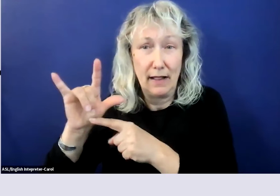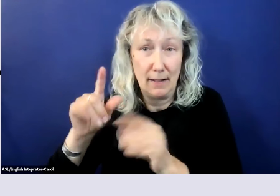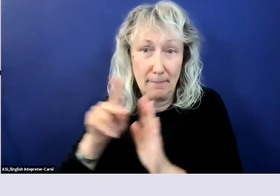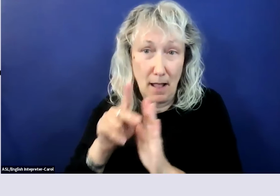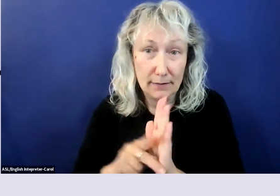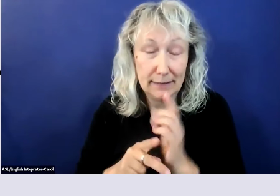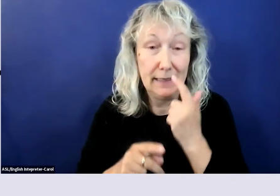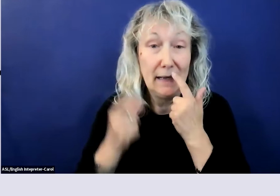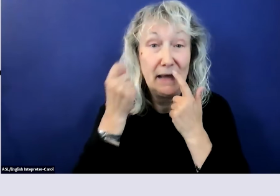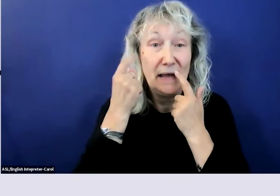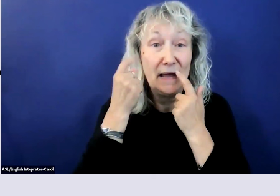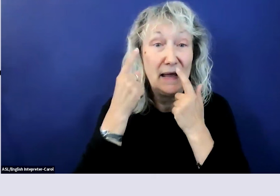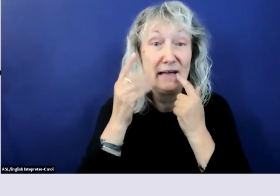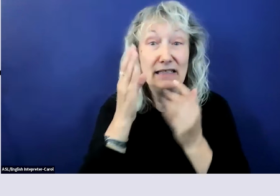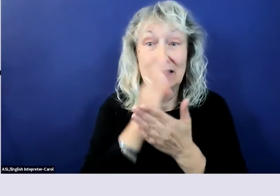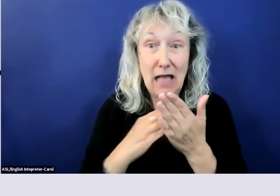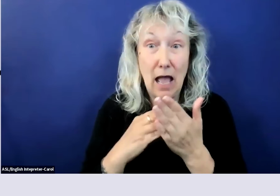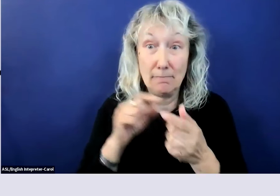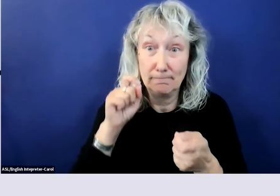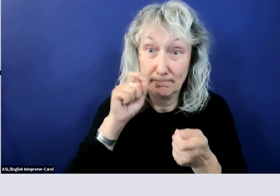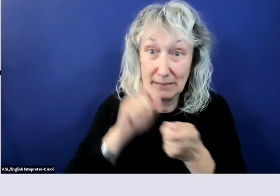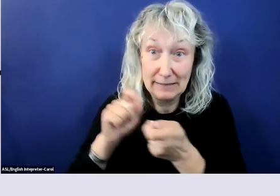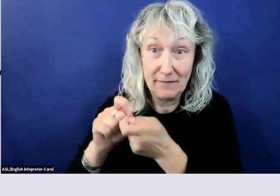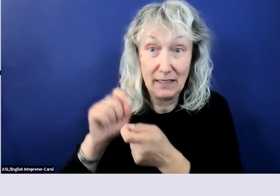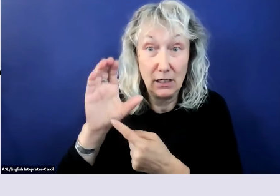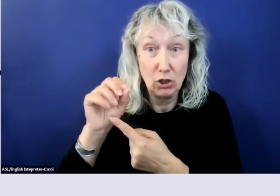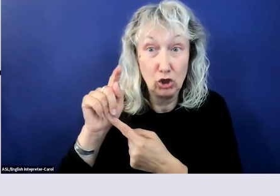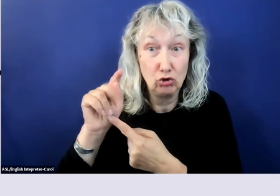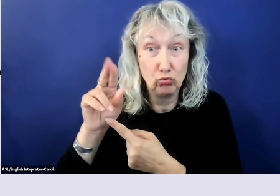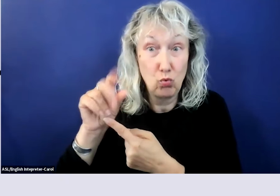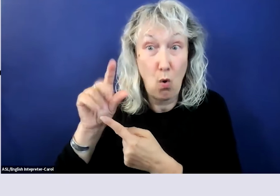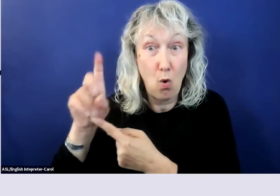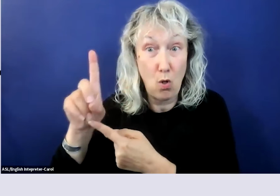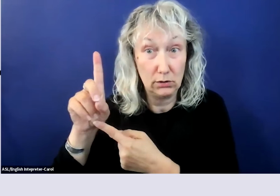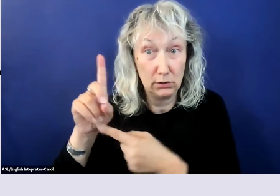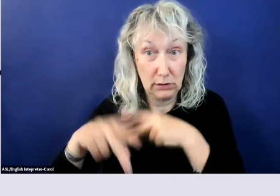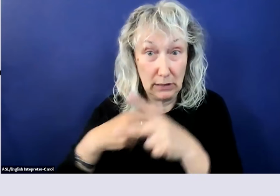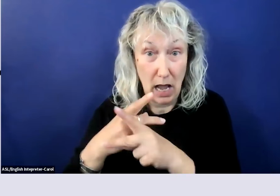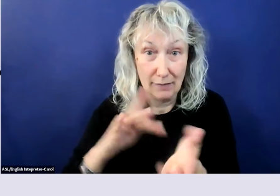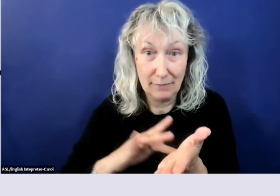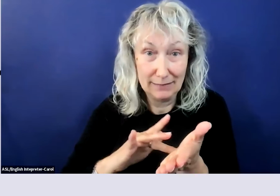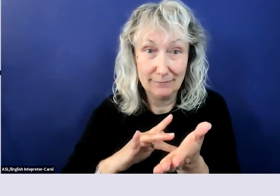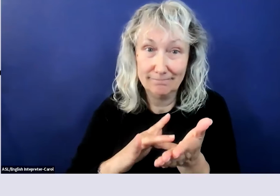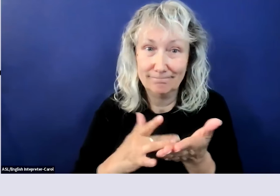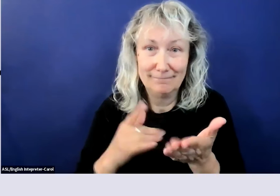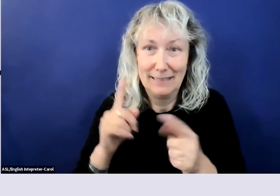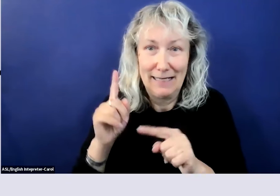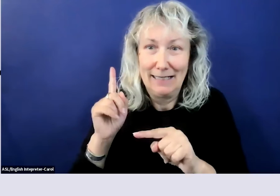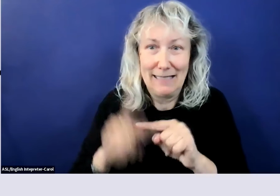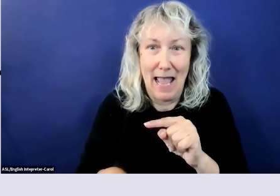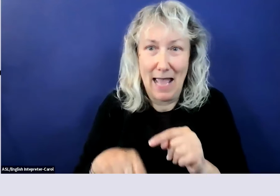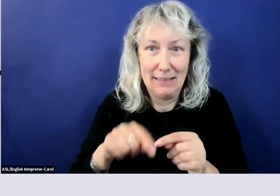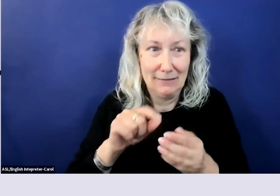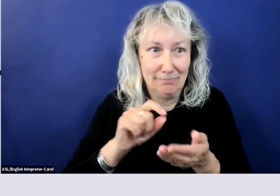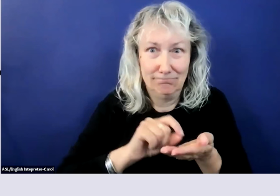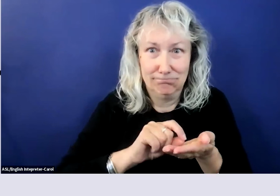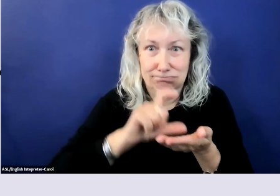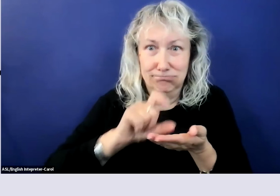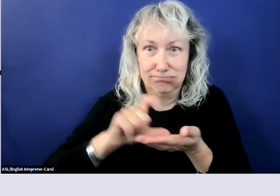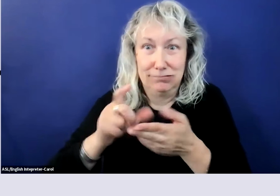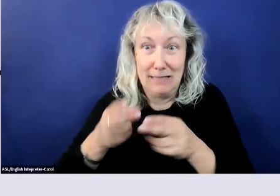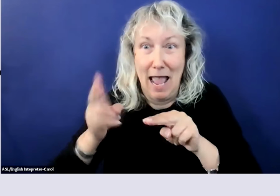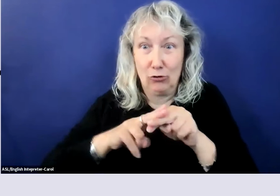medications have strict refill limits. Stockpiling may not be feasible, but your pharmacy